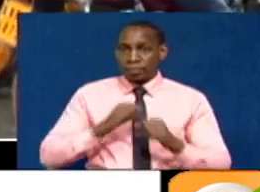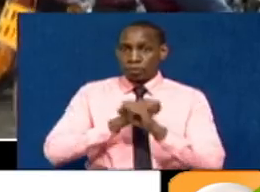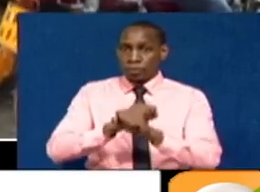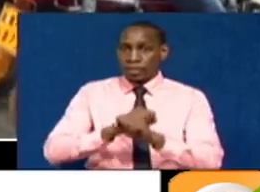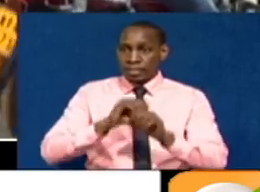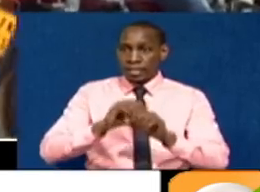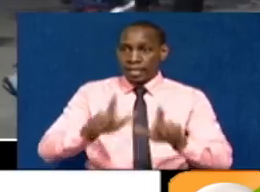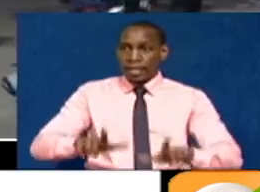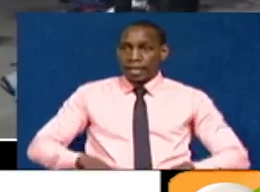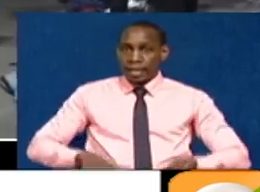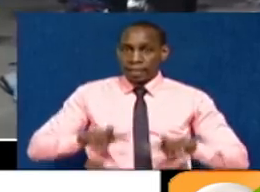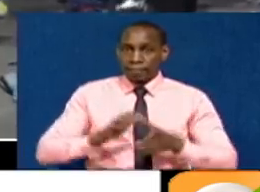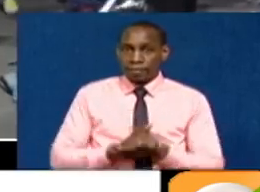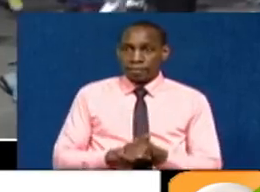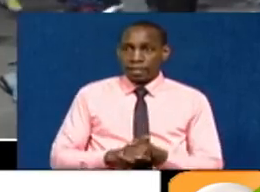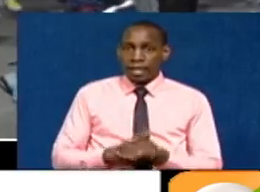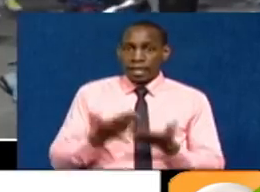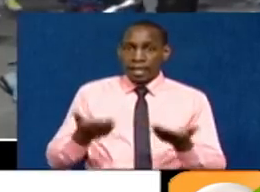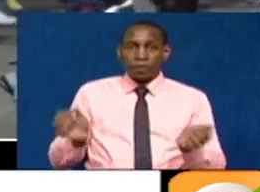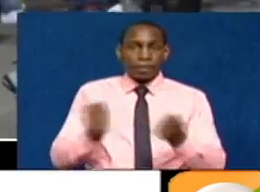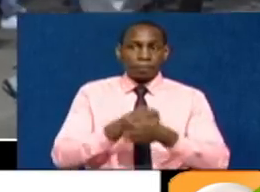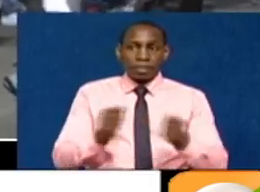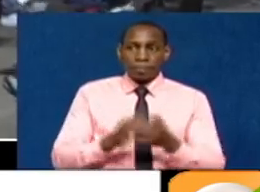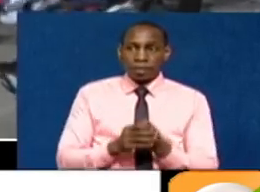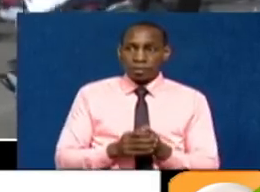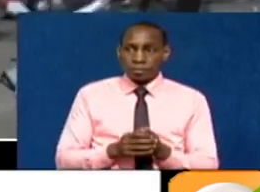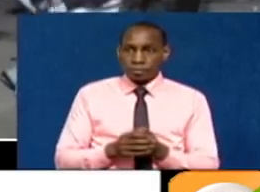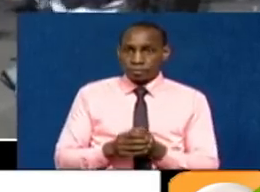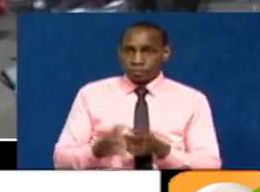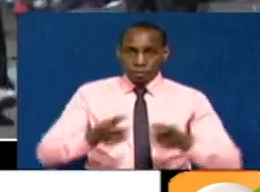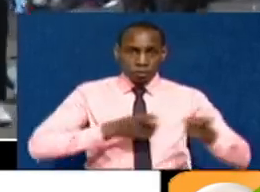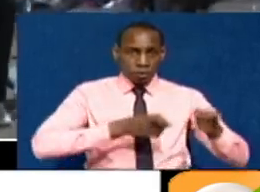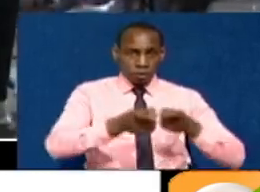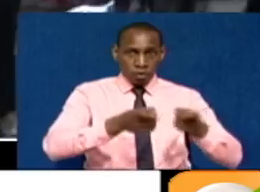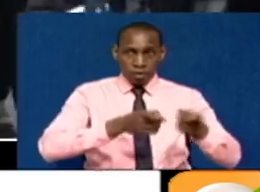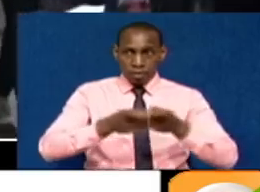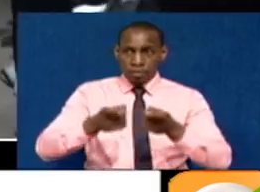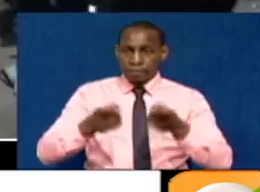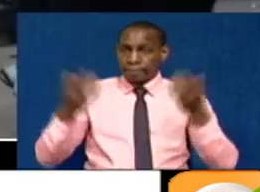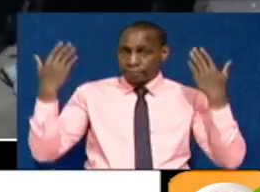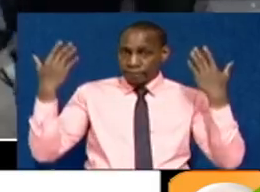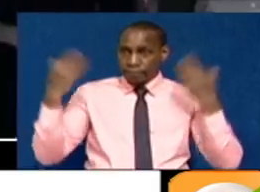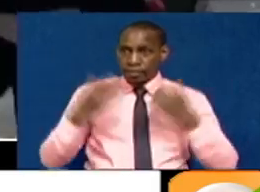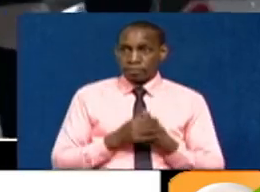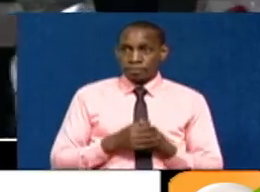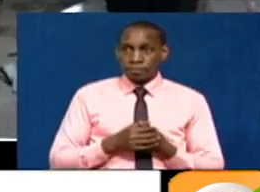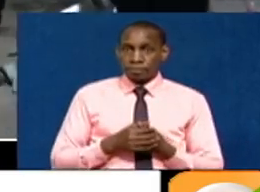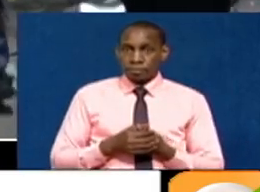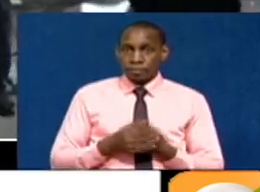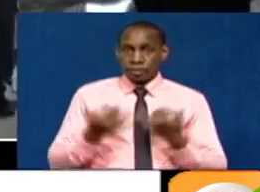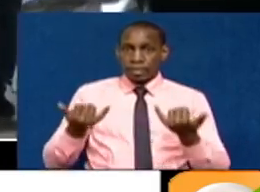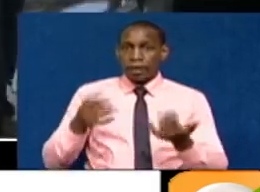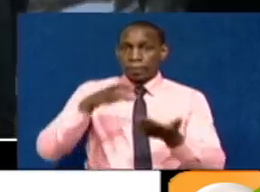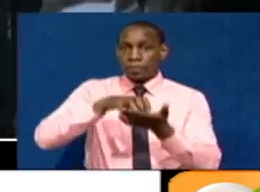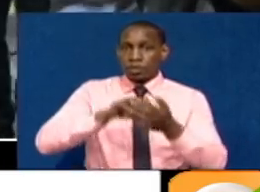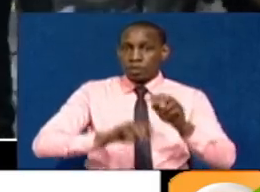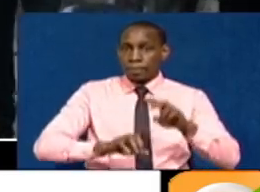protecting lives. And because we can't be contained and locked up forever, we had to get to a point